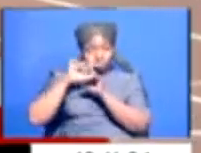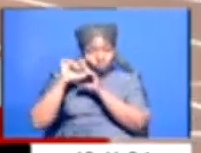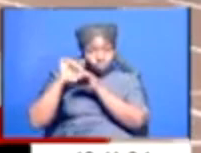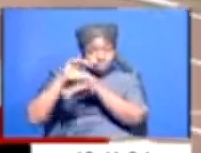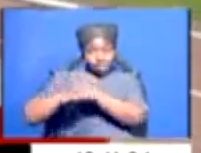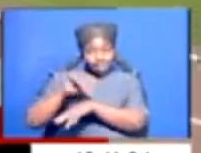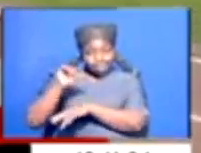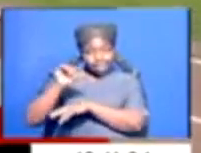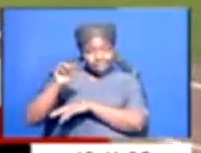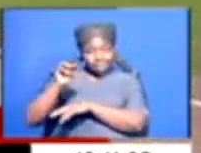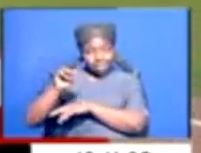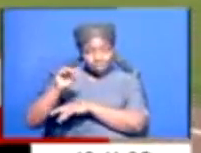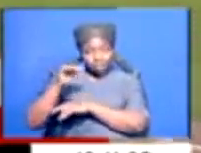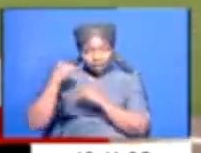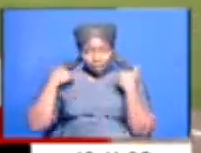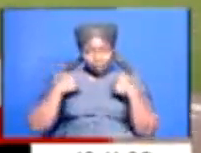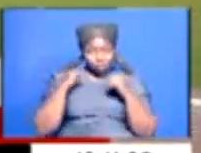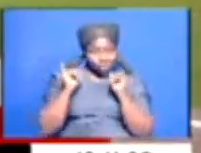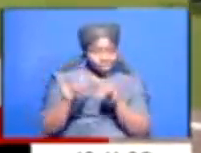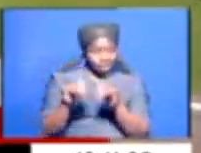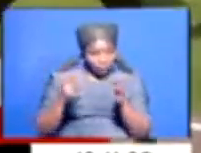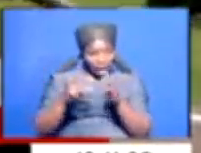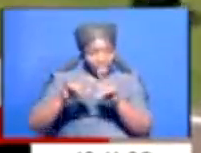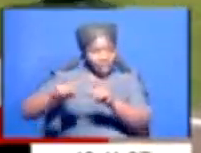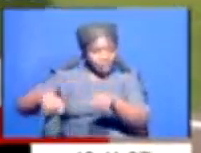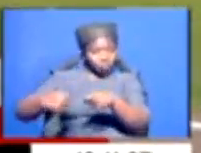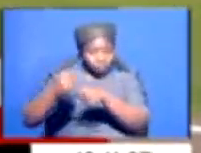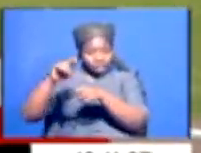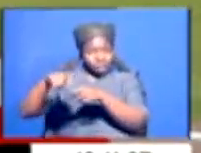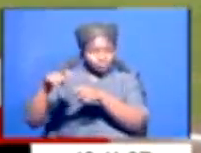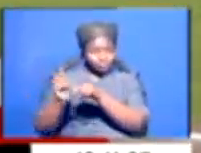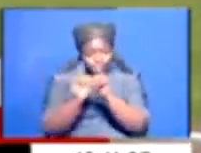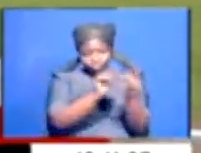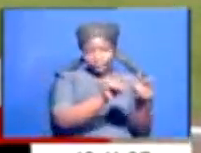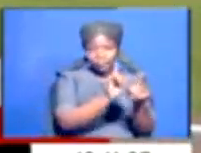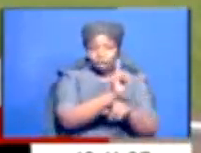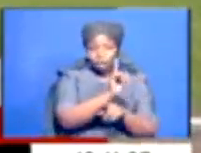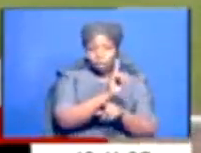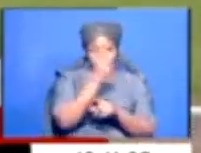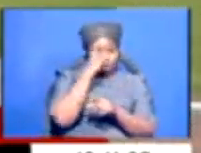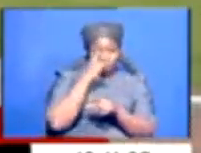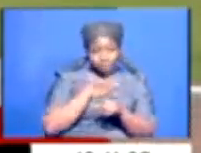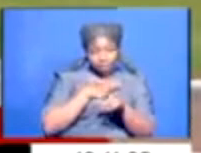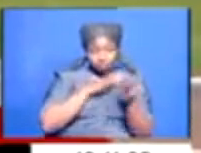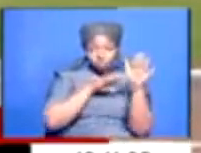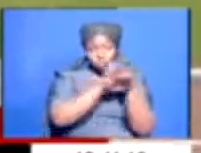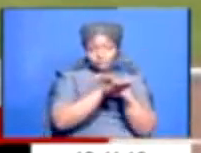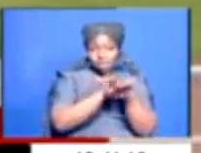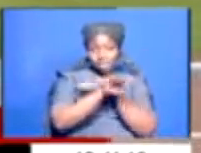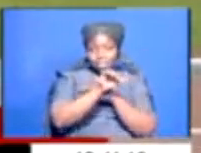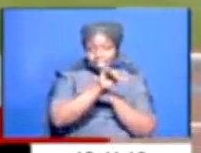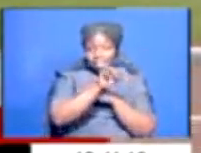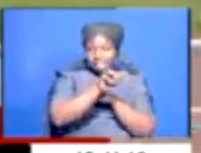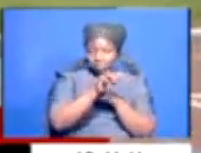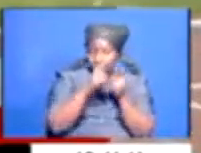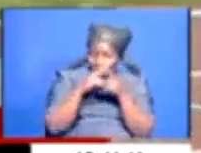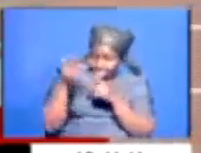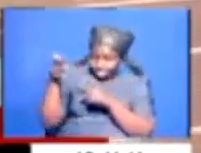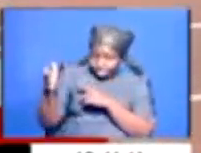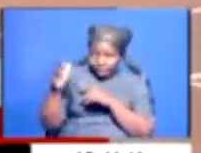so that I assess gym. But for them, they have their gyms with them. You wake up, you go, and it is